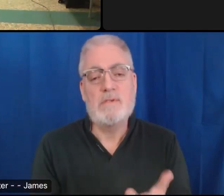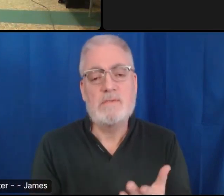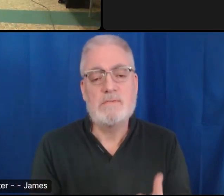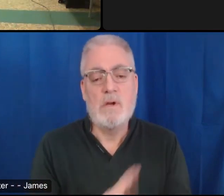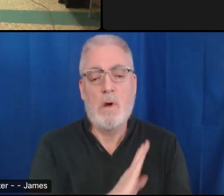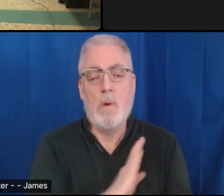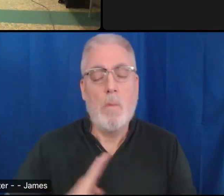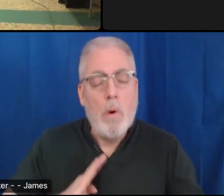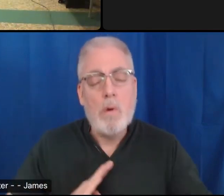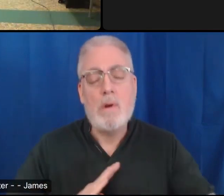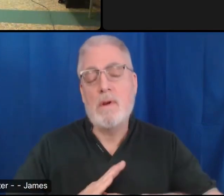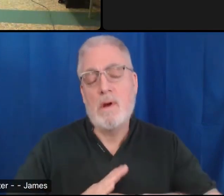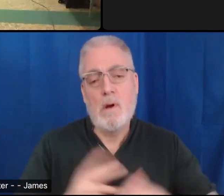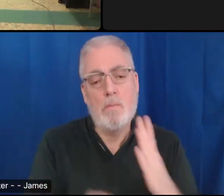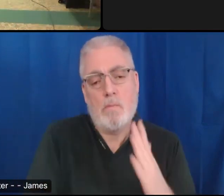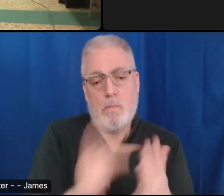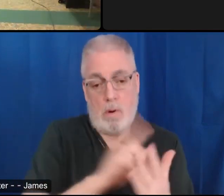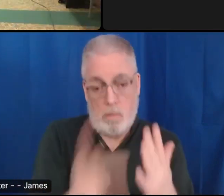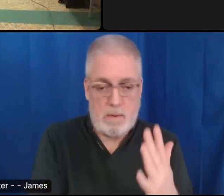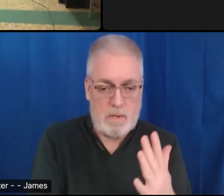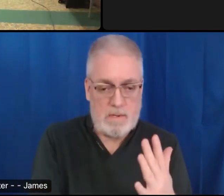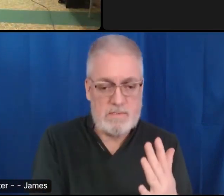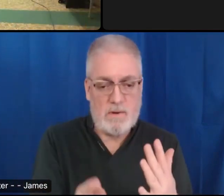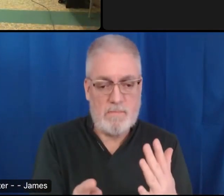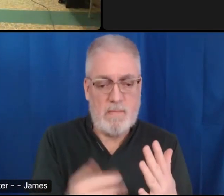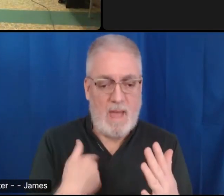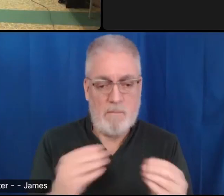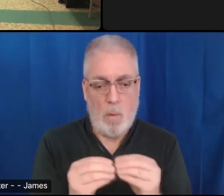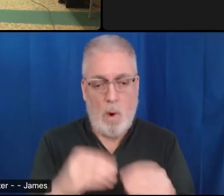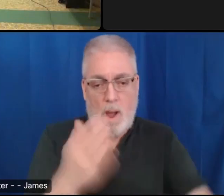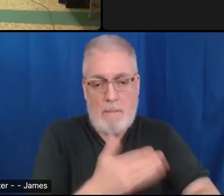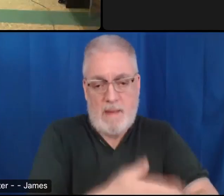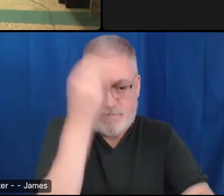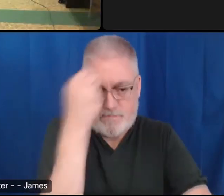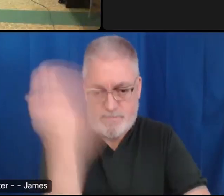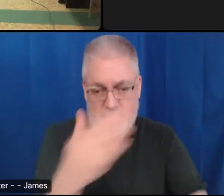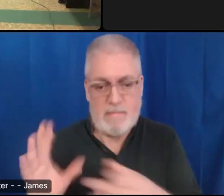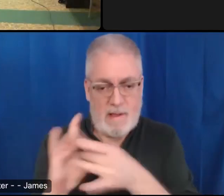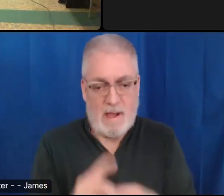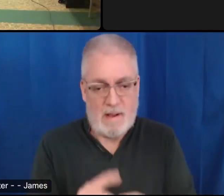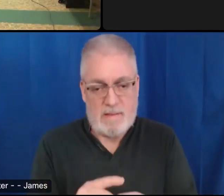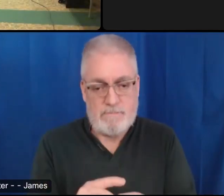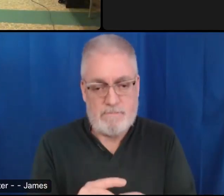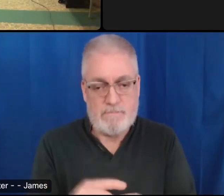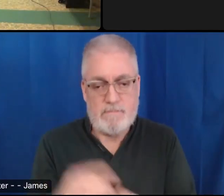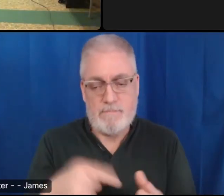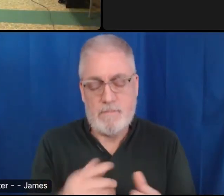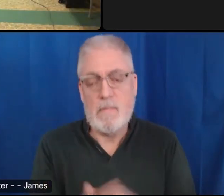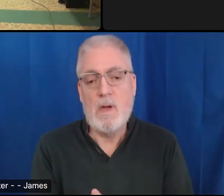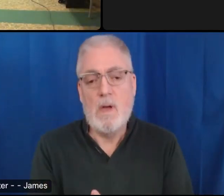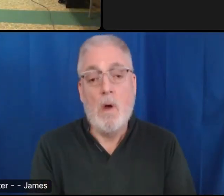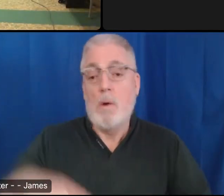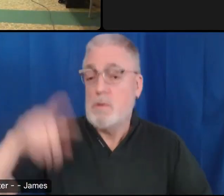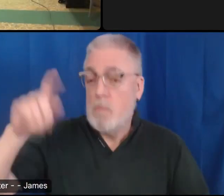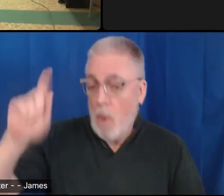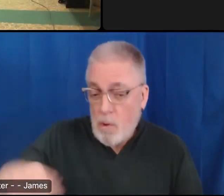updates there. And then open board discussion going forward. We were supposed to have a presentation